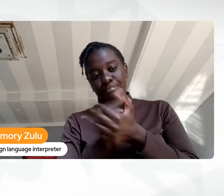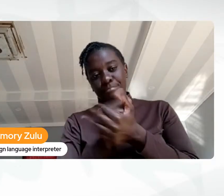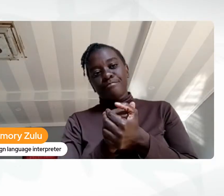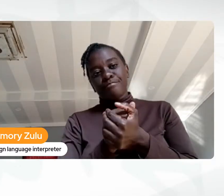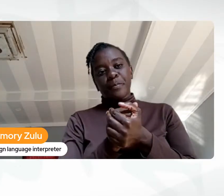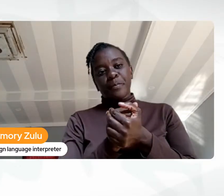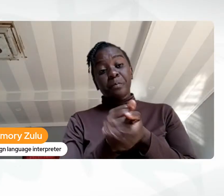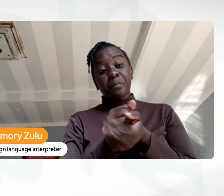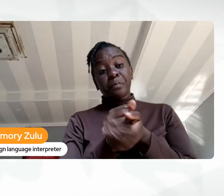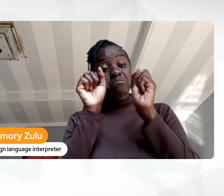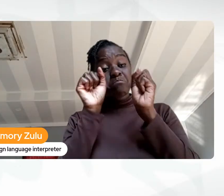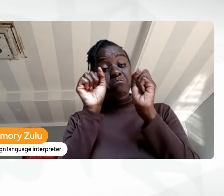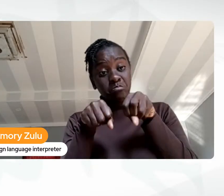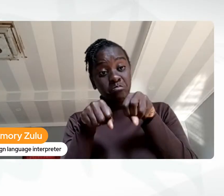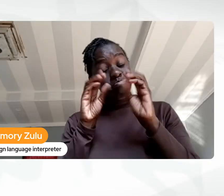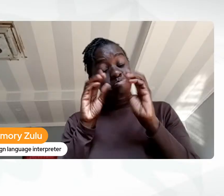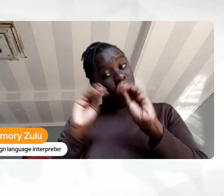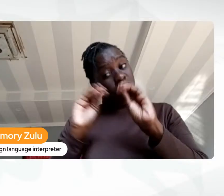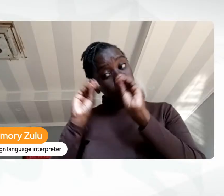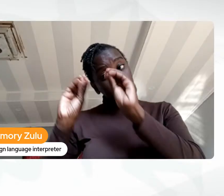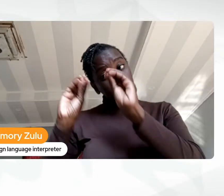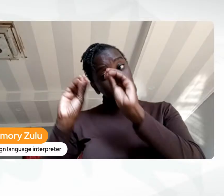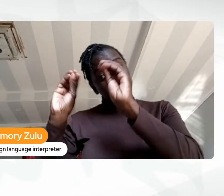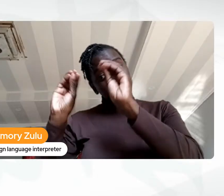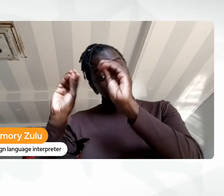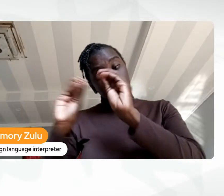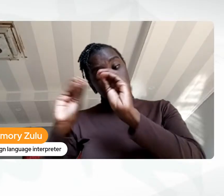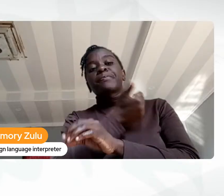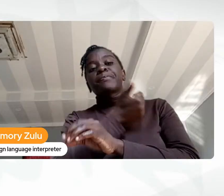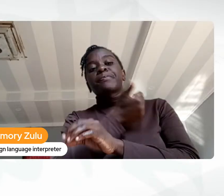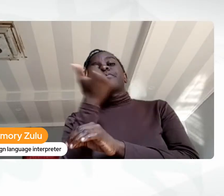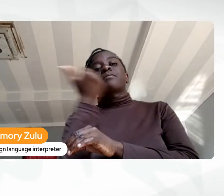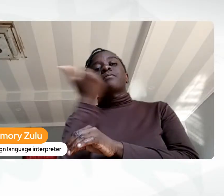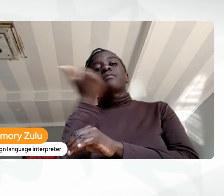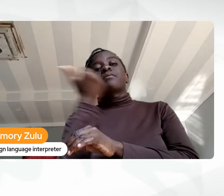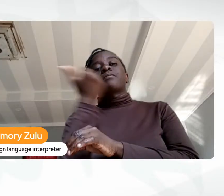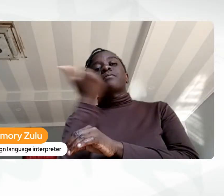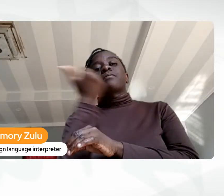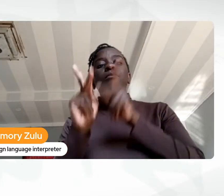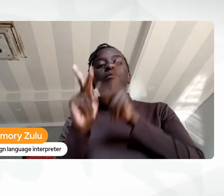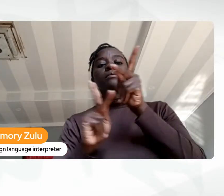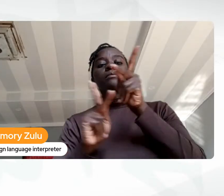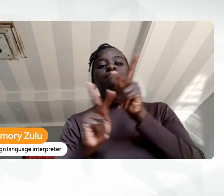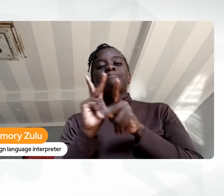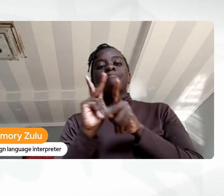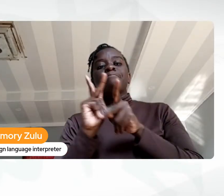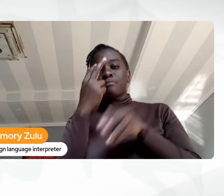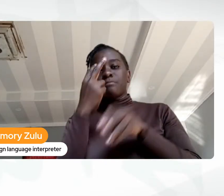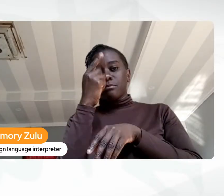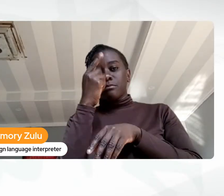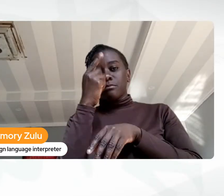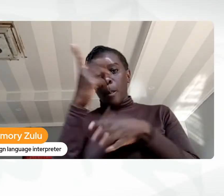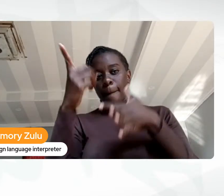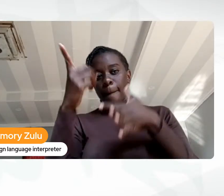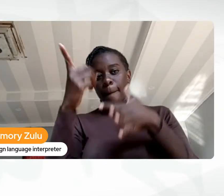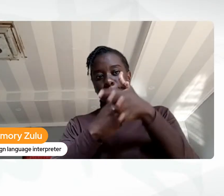just ensure that the other person next to you also has gotten. See you next week for